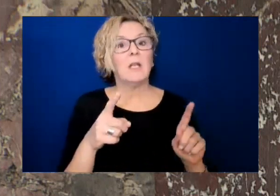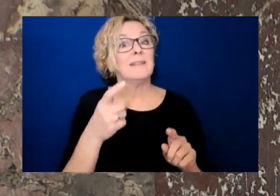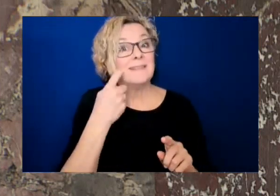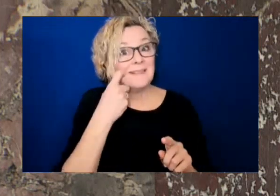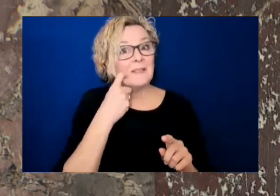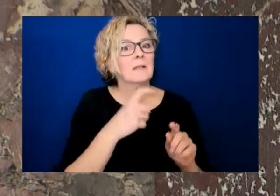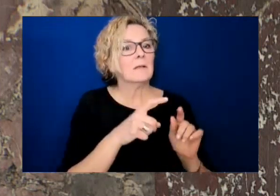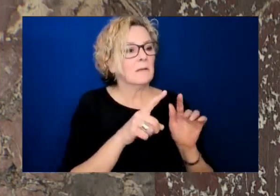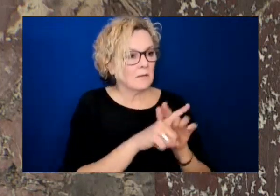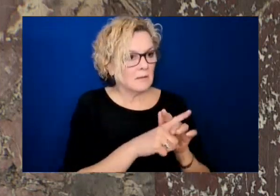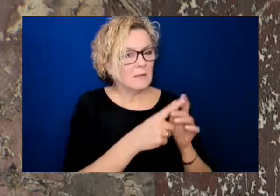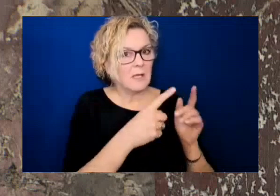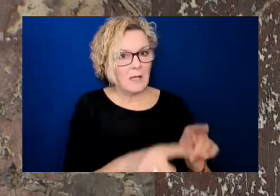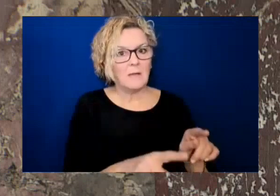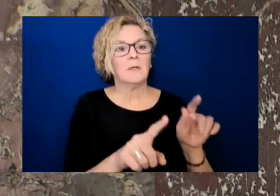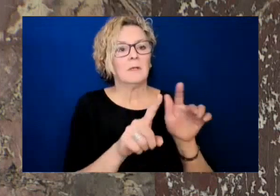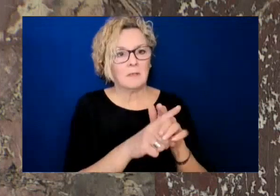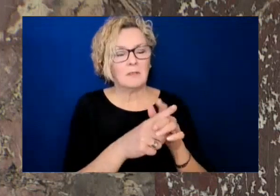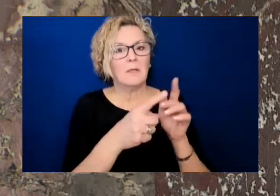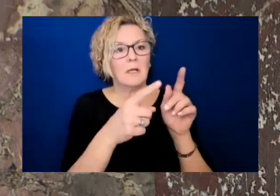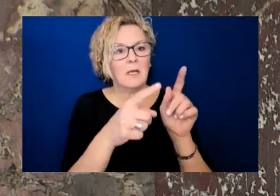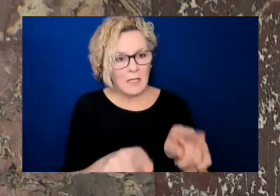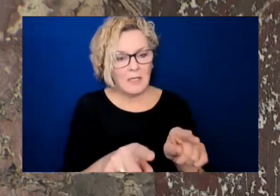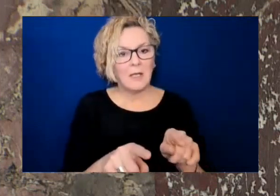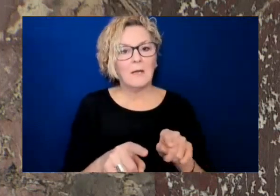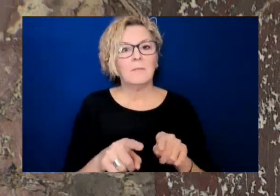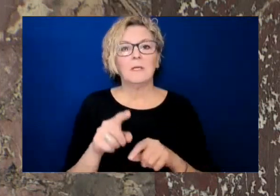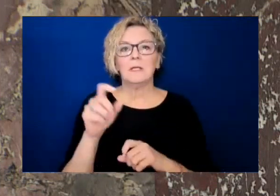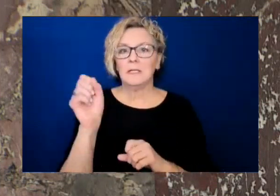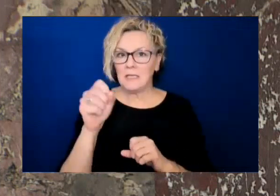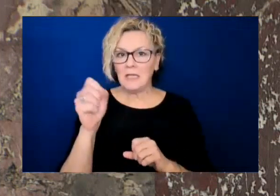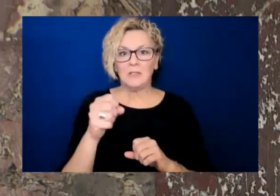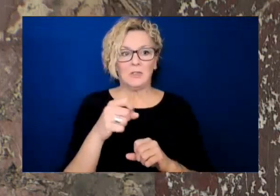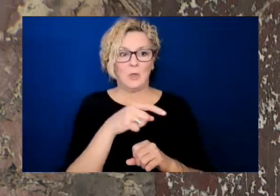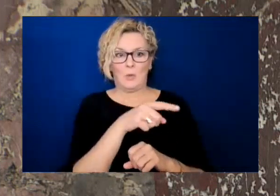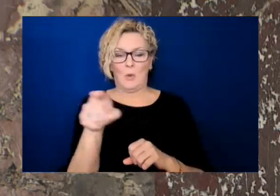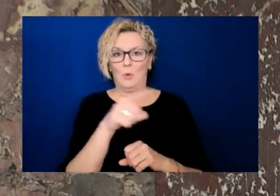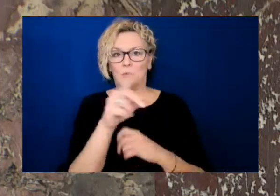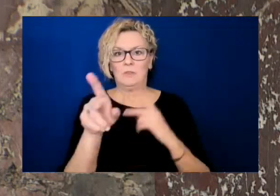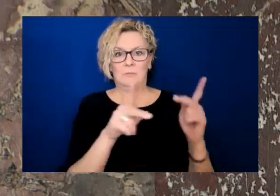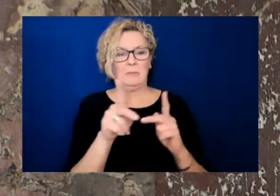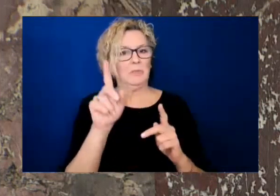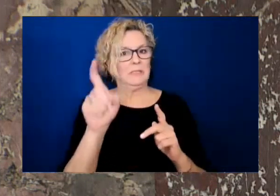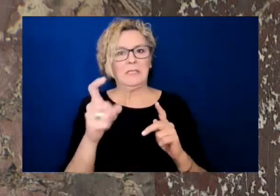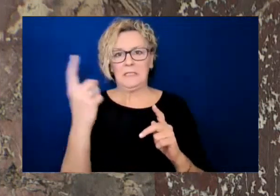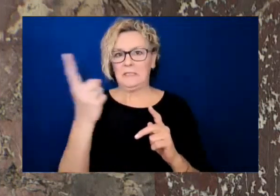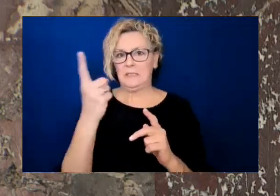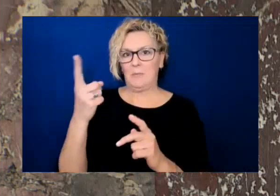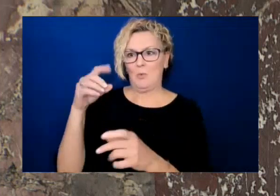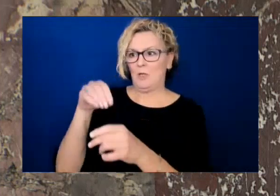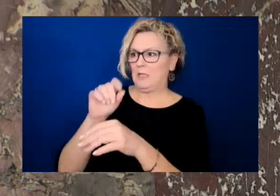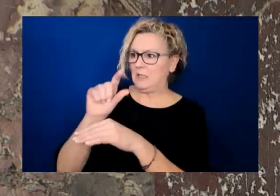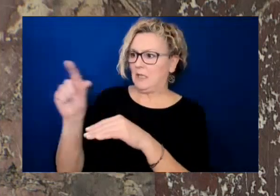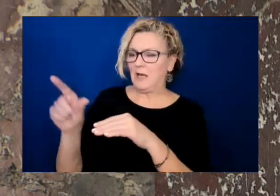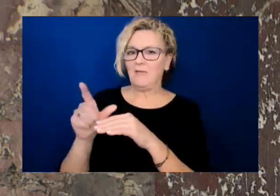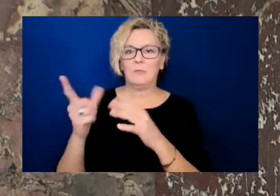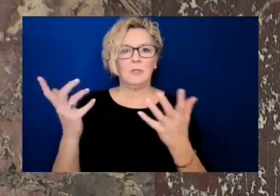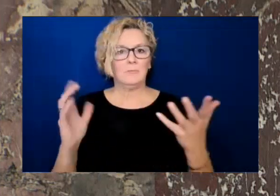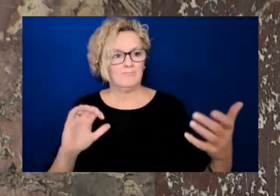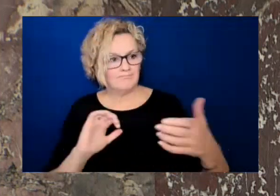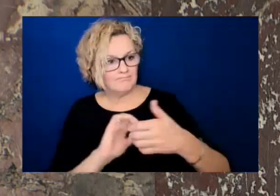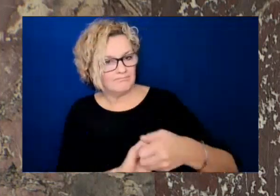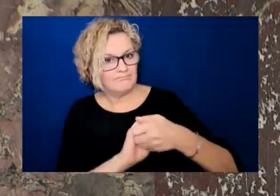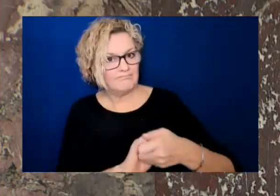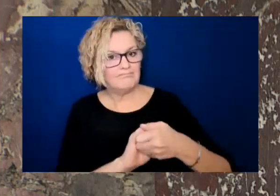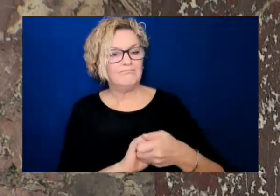They need an ally in government to support them with these things. That's the commitment that every member of our caucus makes to that community, and that